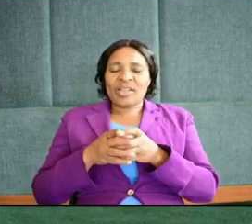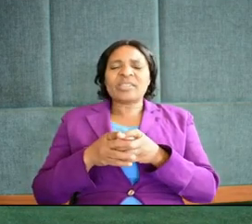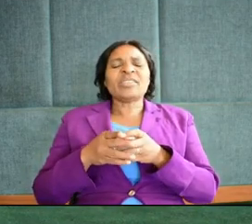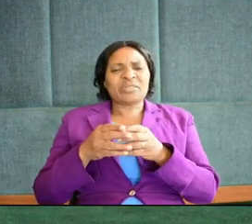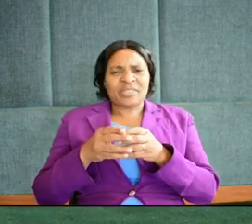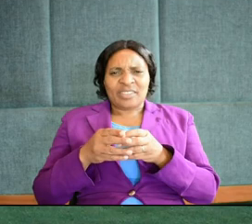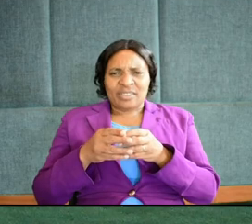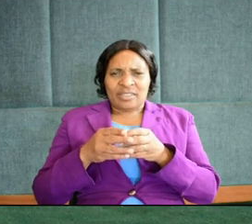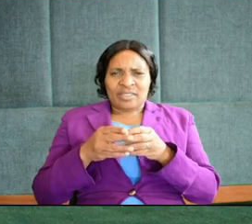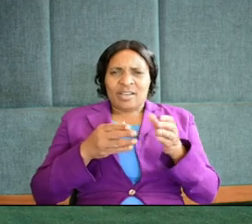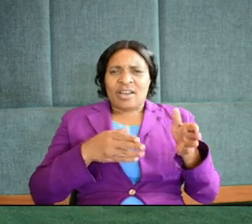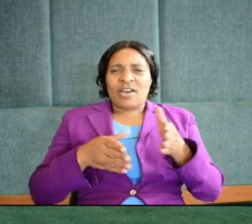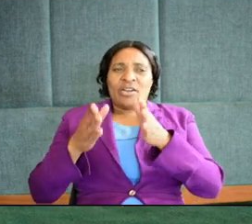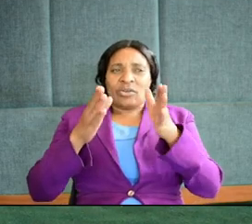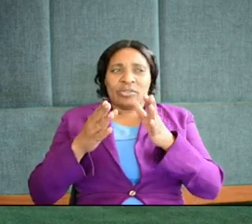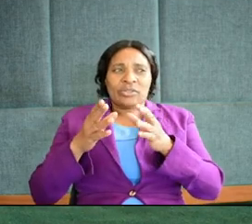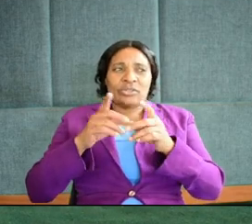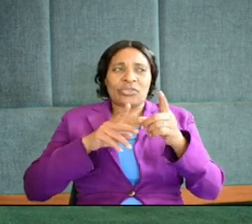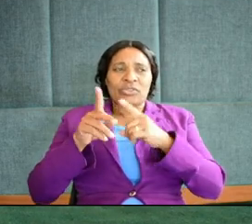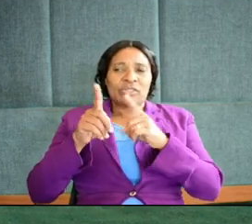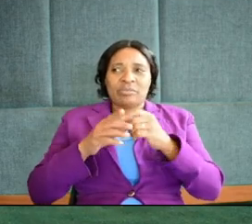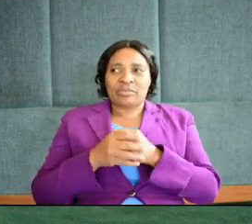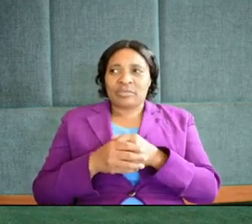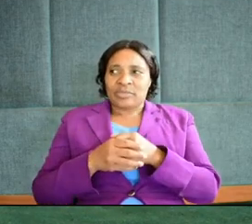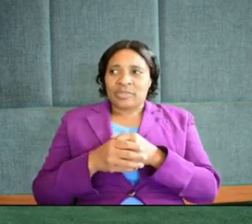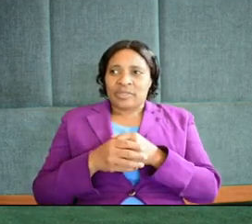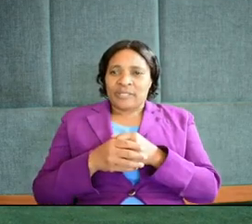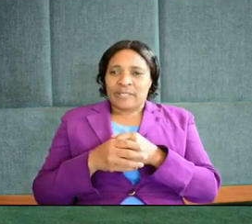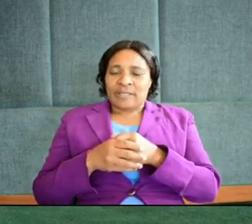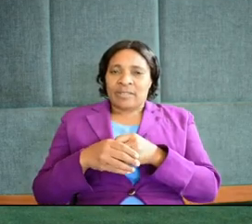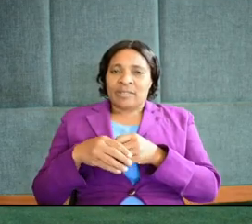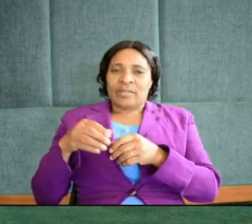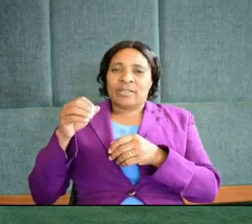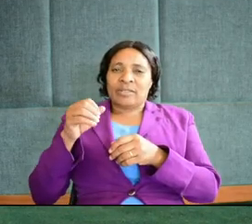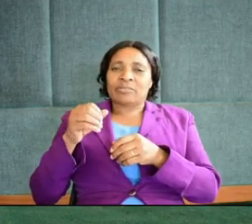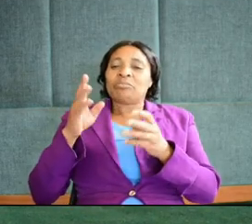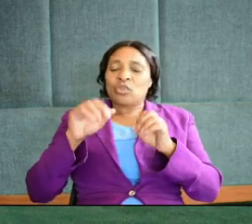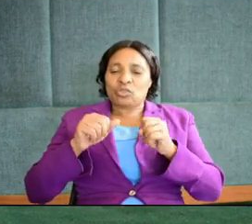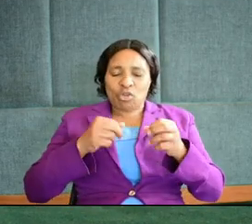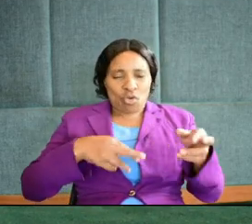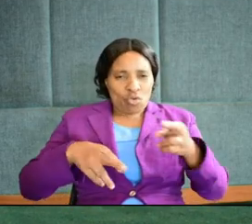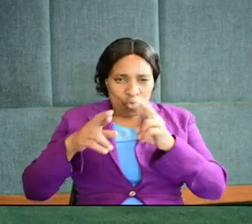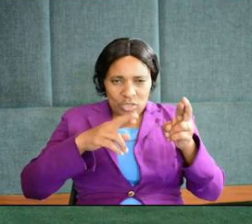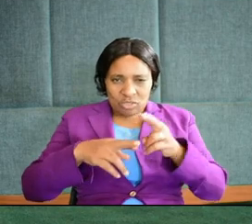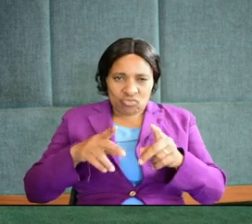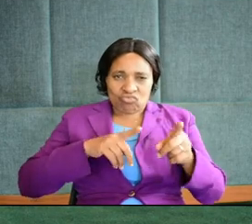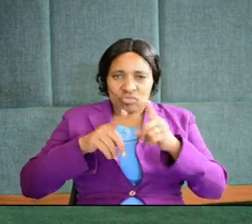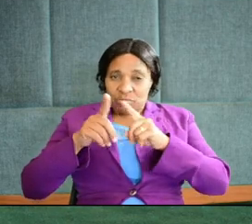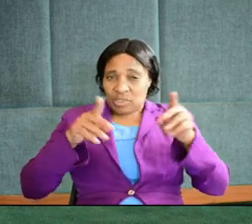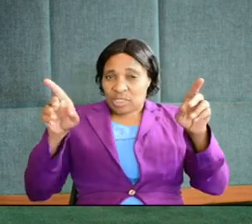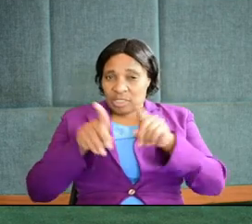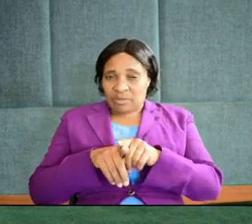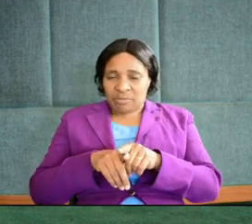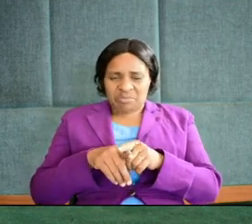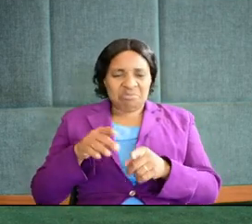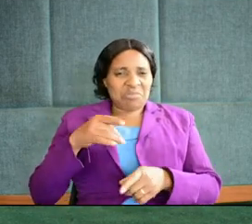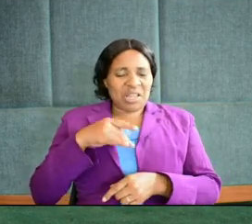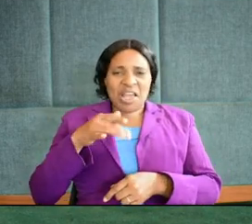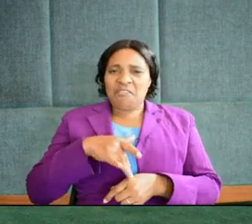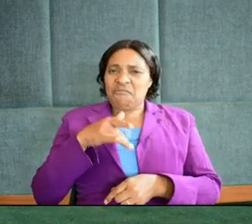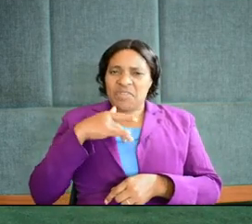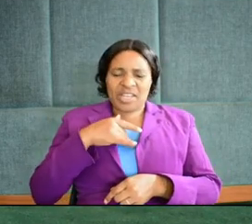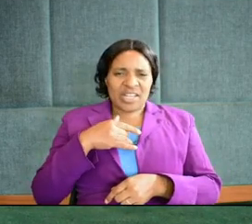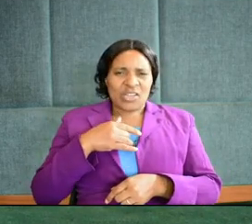trip. Okay. Silas? A road trip. Road trip as well. I feel like when you go